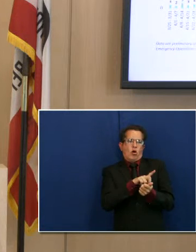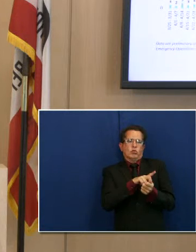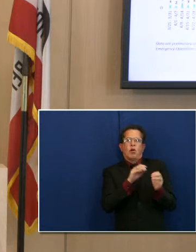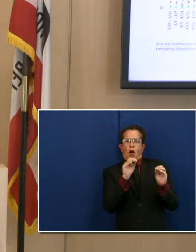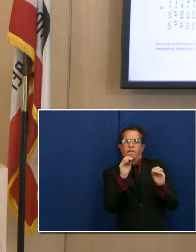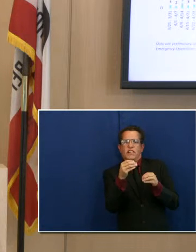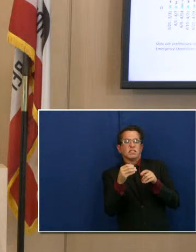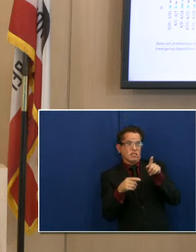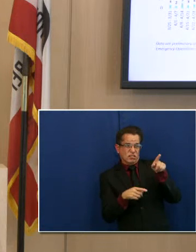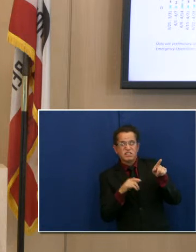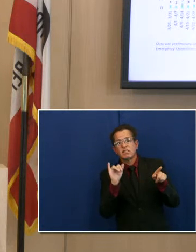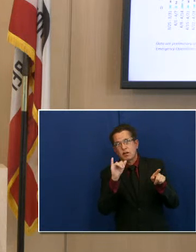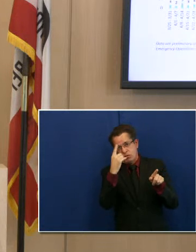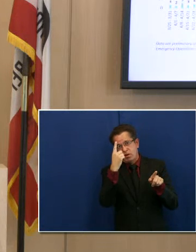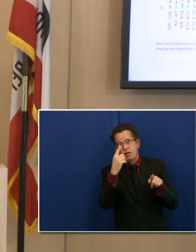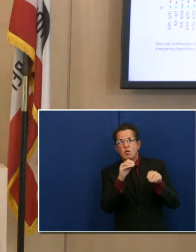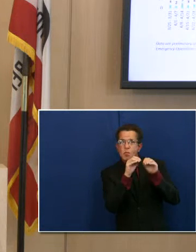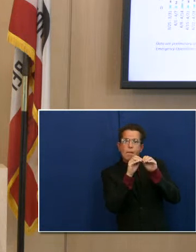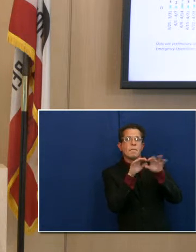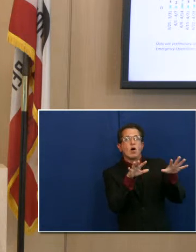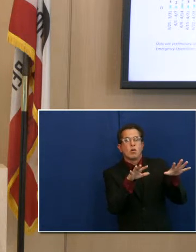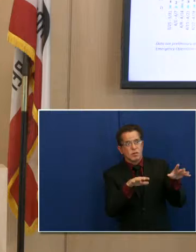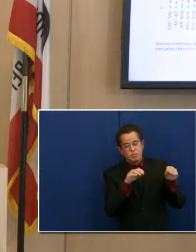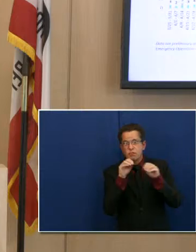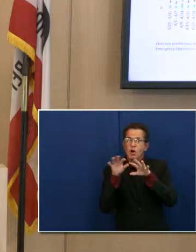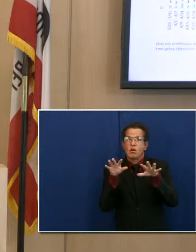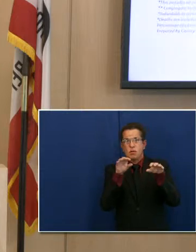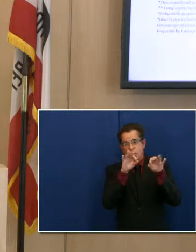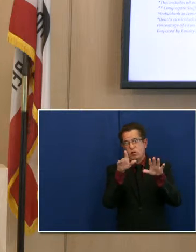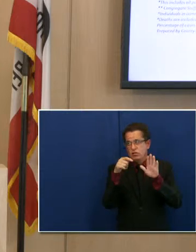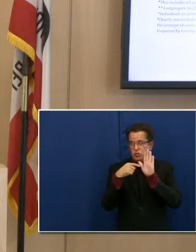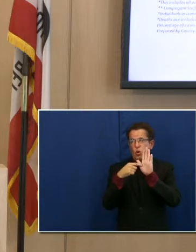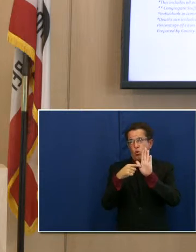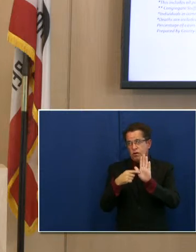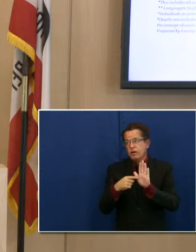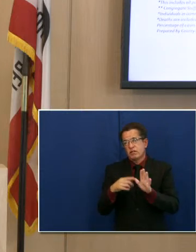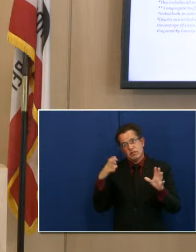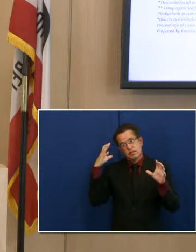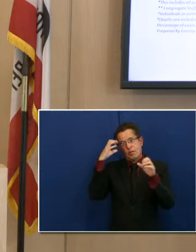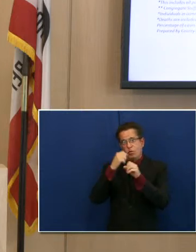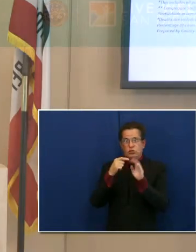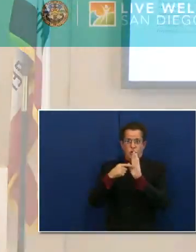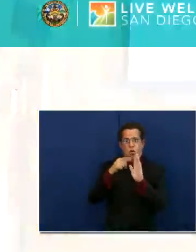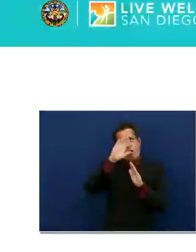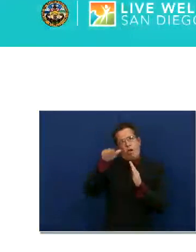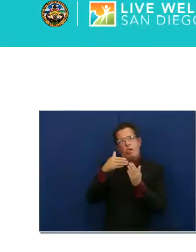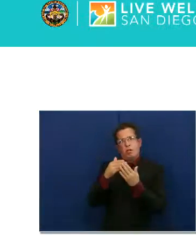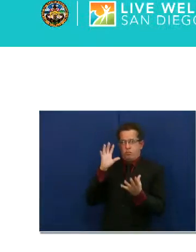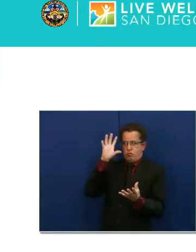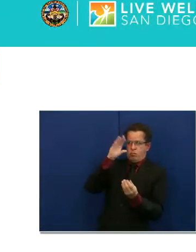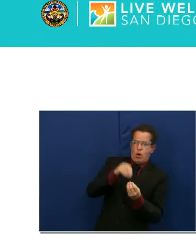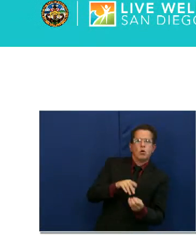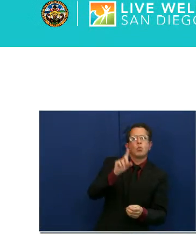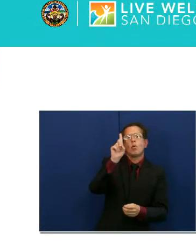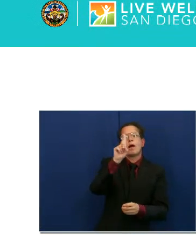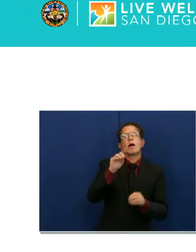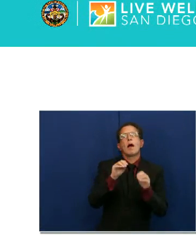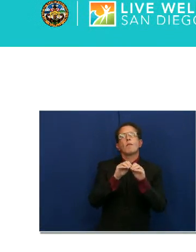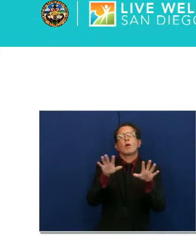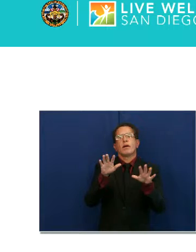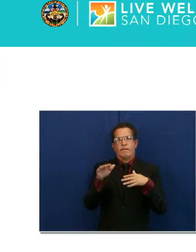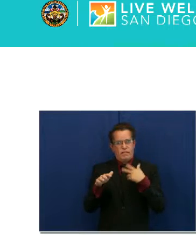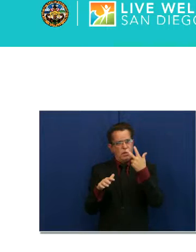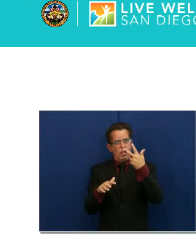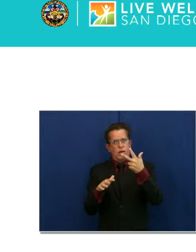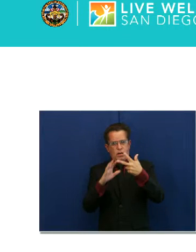So the next slide is a summary of all outbreaks, and we have 3 primary categories: skilled